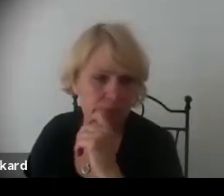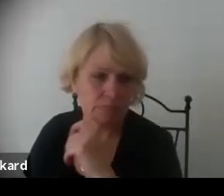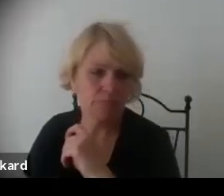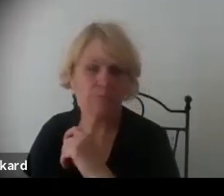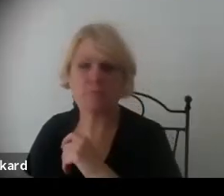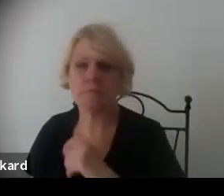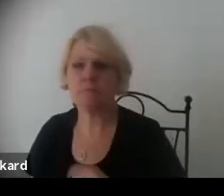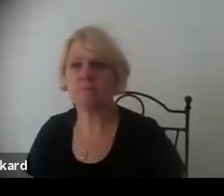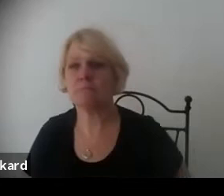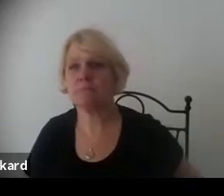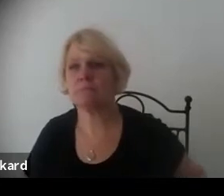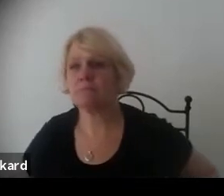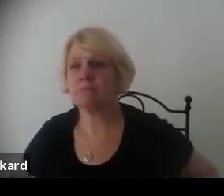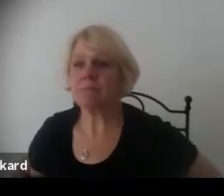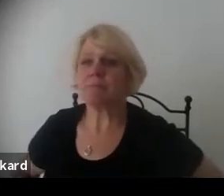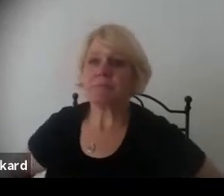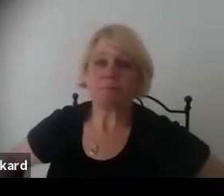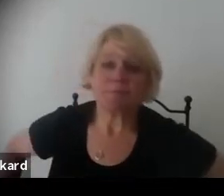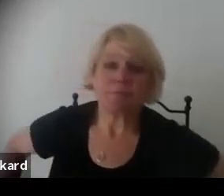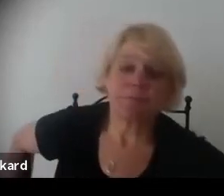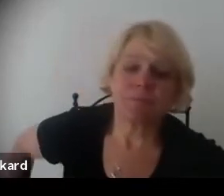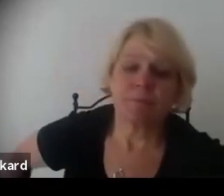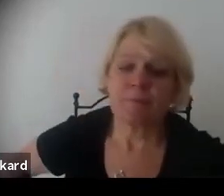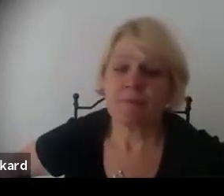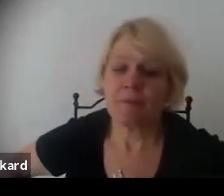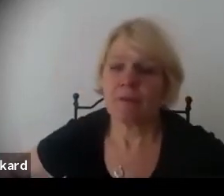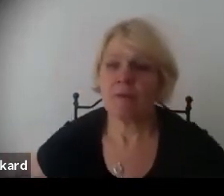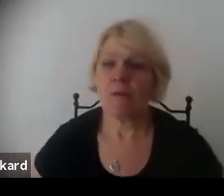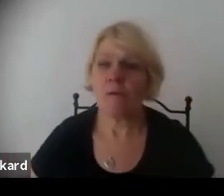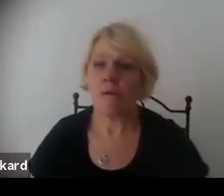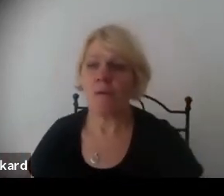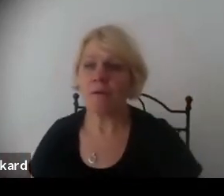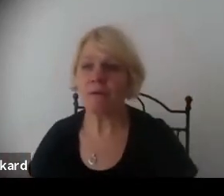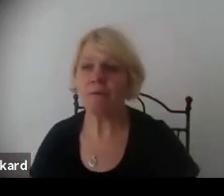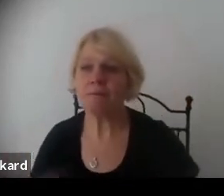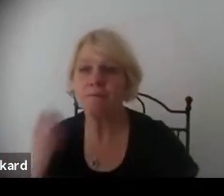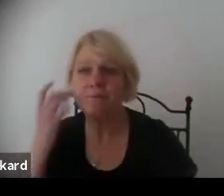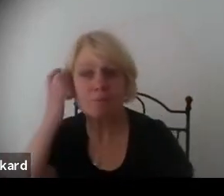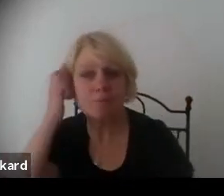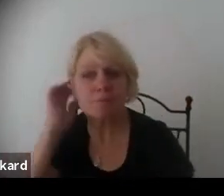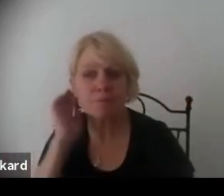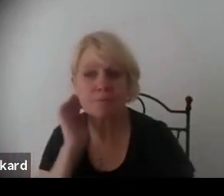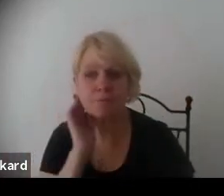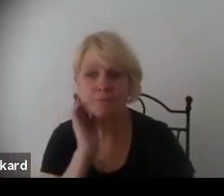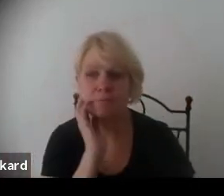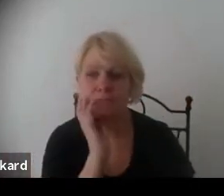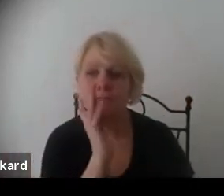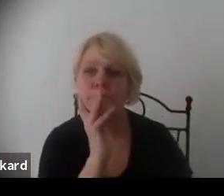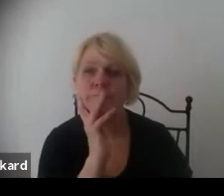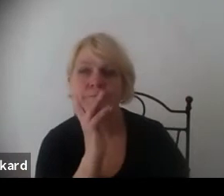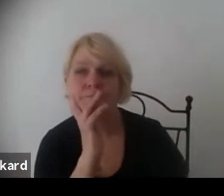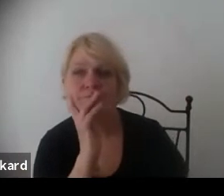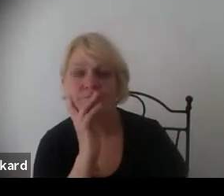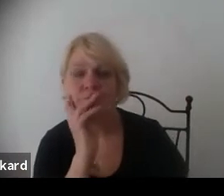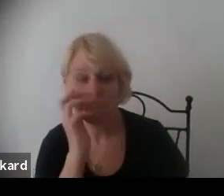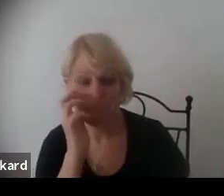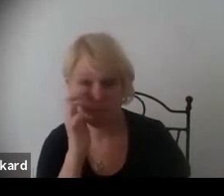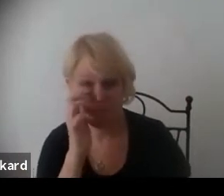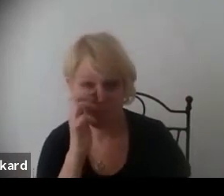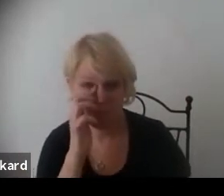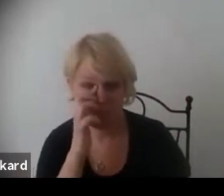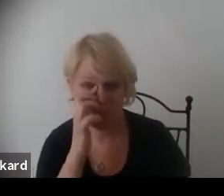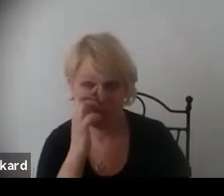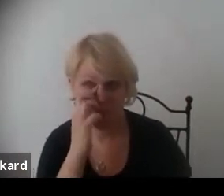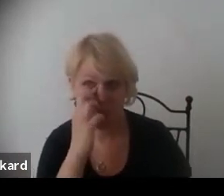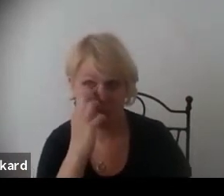actually that's been quite an interesting and I guess challenging time for people. And I